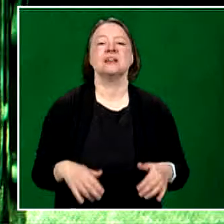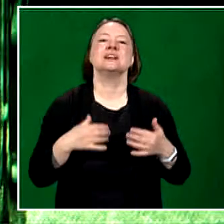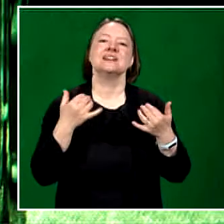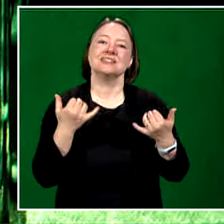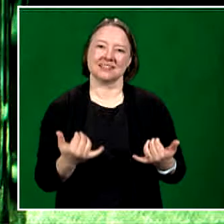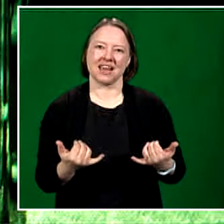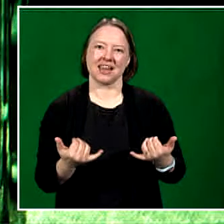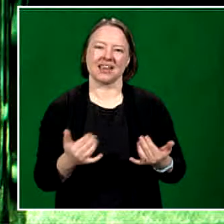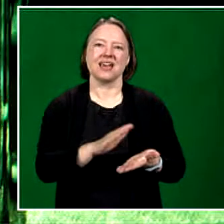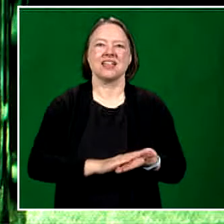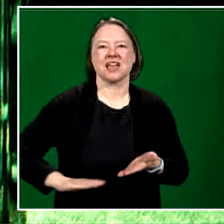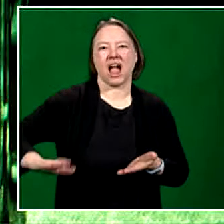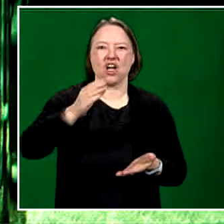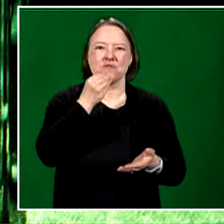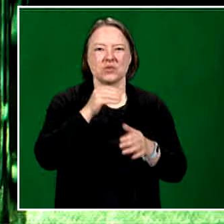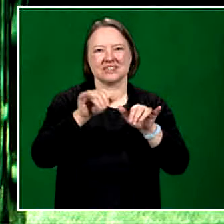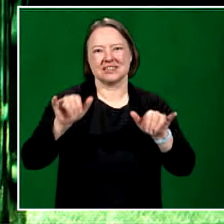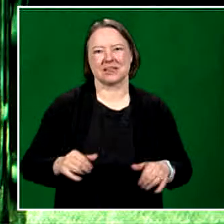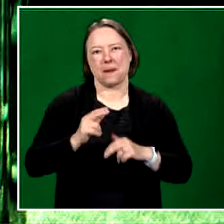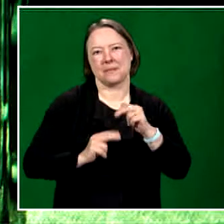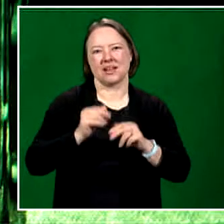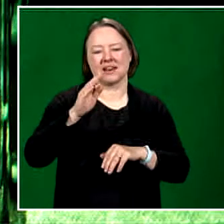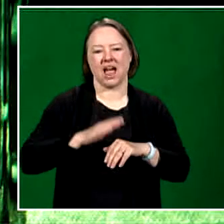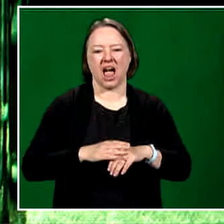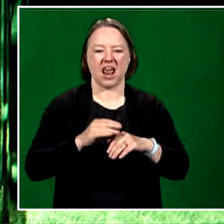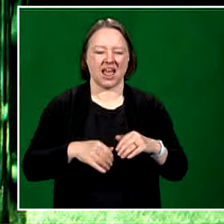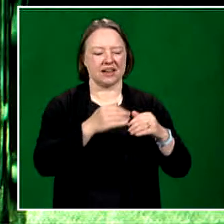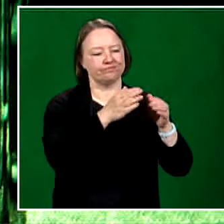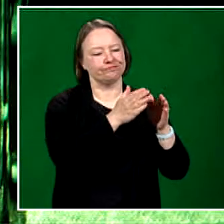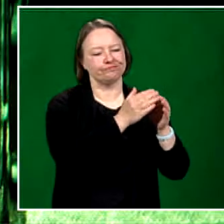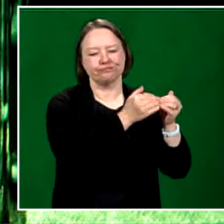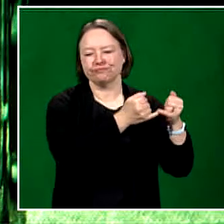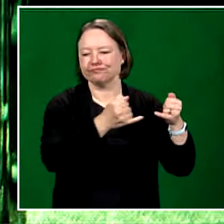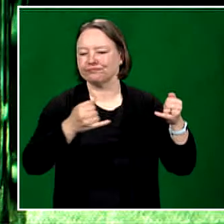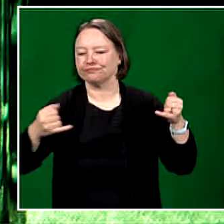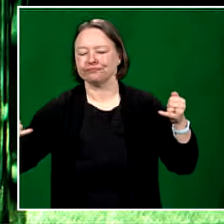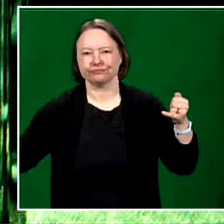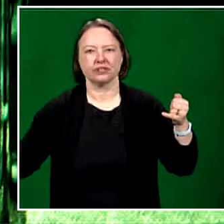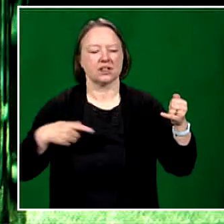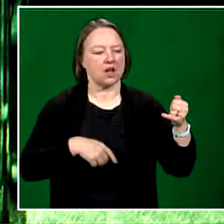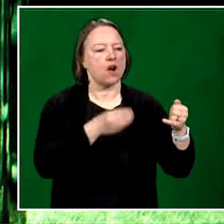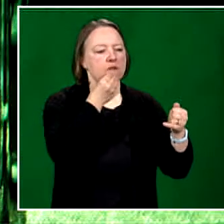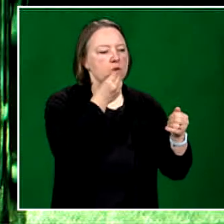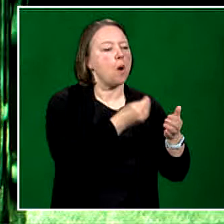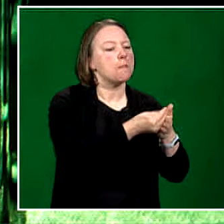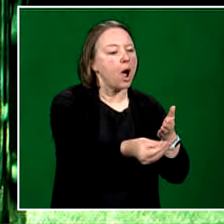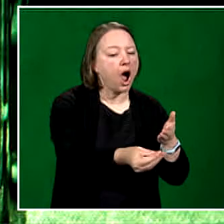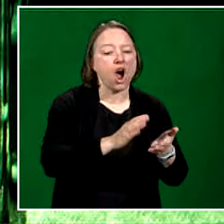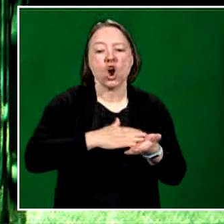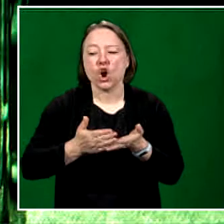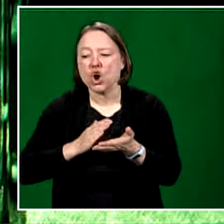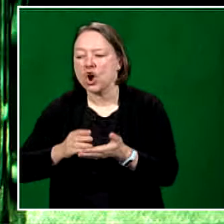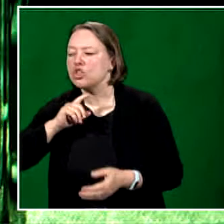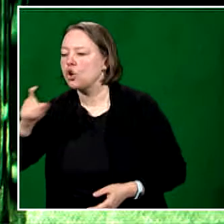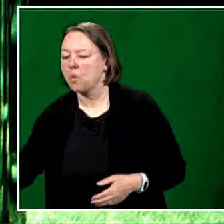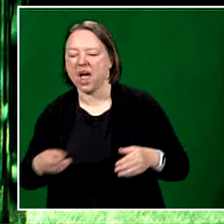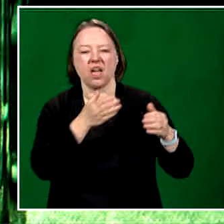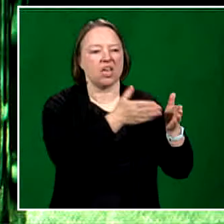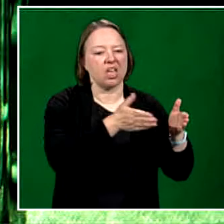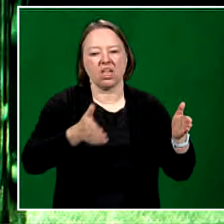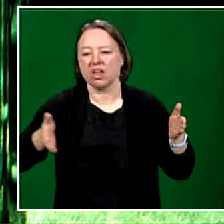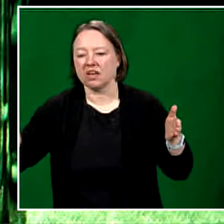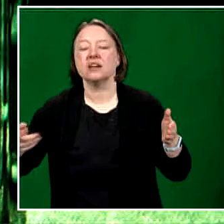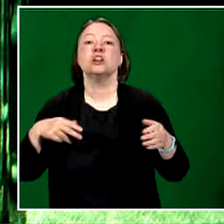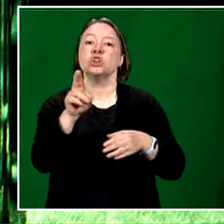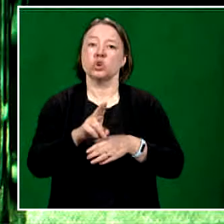Today, the college food system is built upon a linear format where food is bought, cooked, and thrown away. In the United